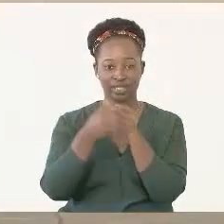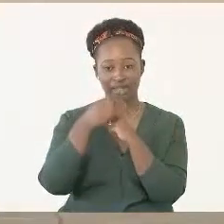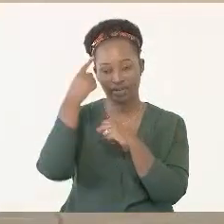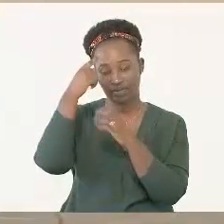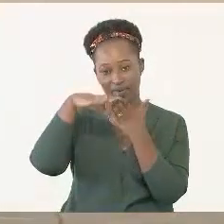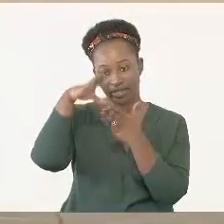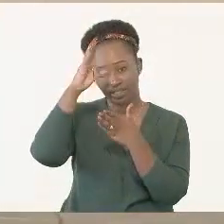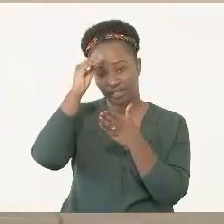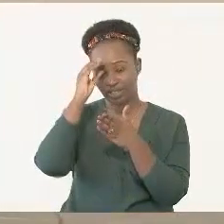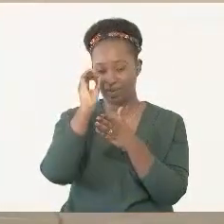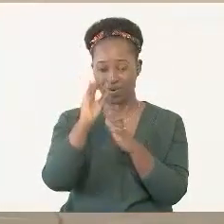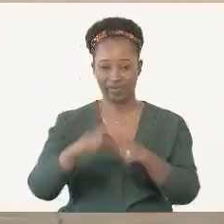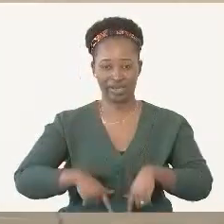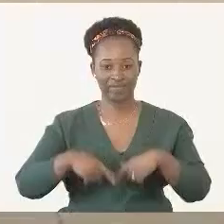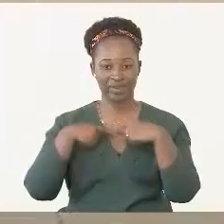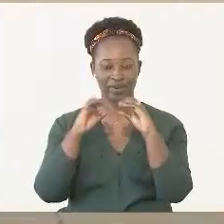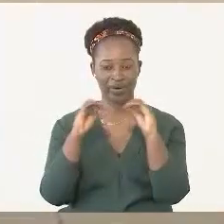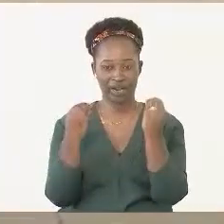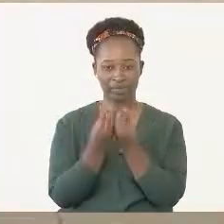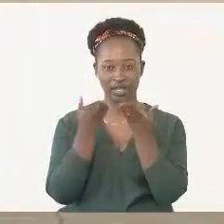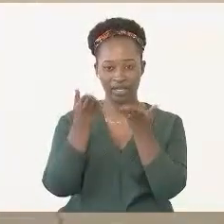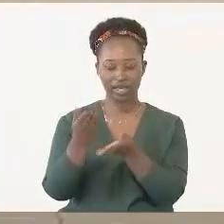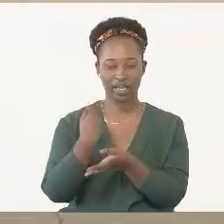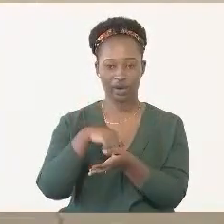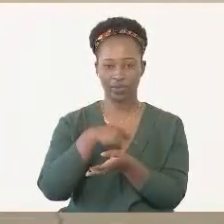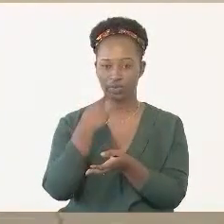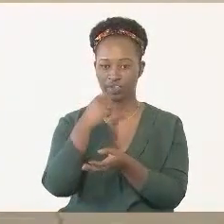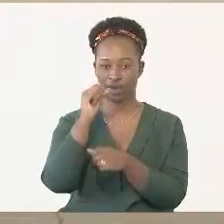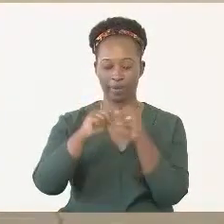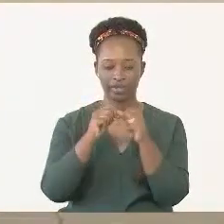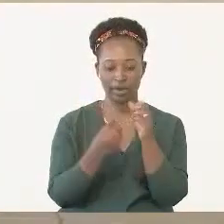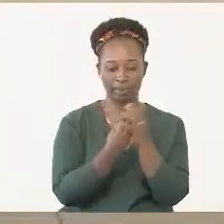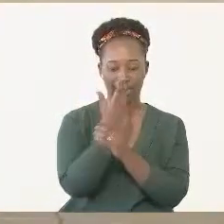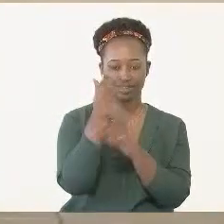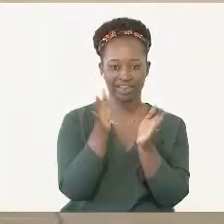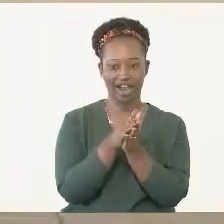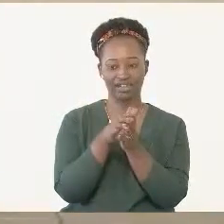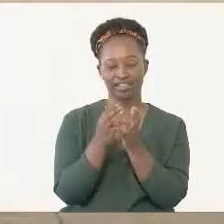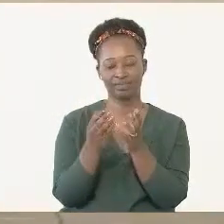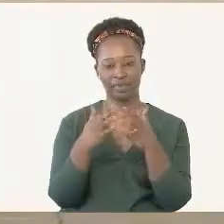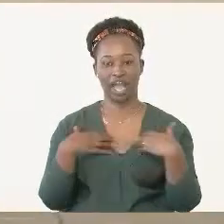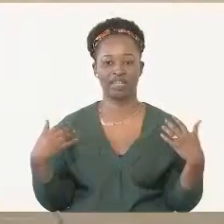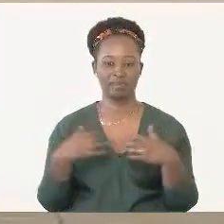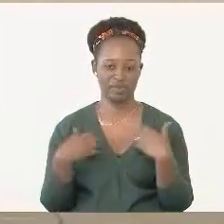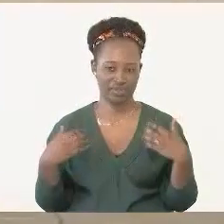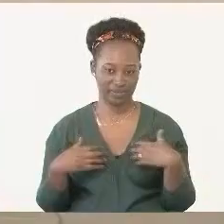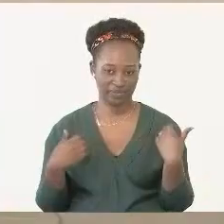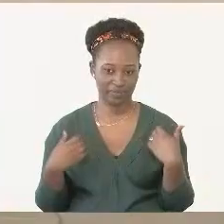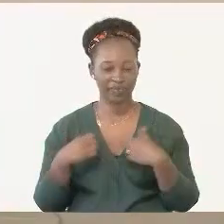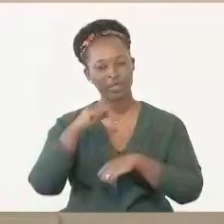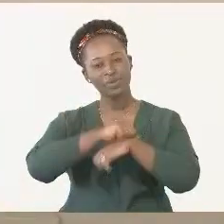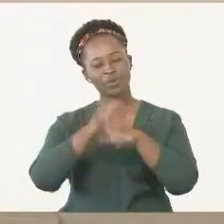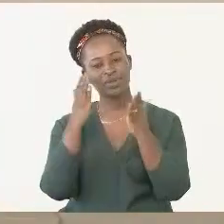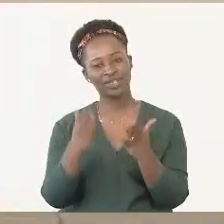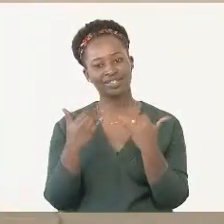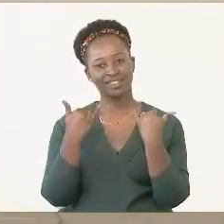study of living organisms. Here we talk about plants and animals. Students, let